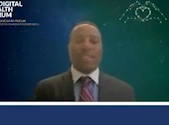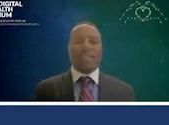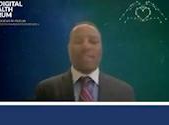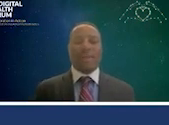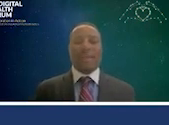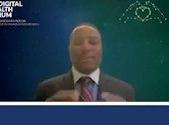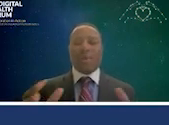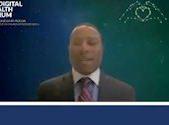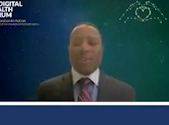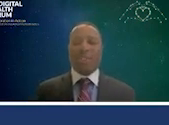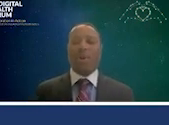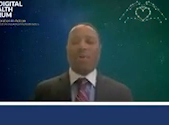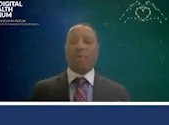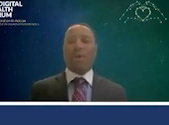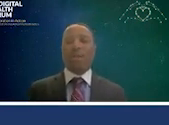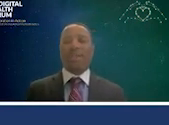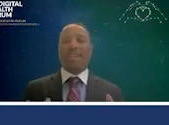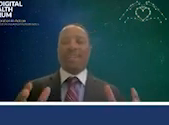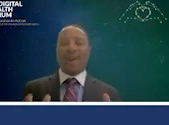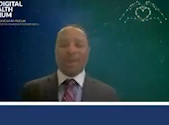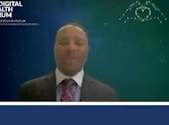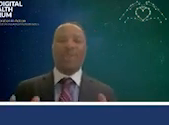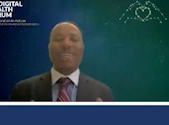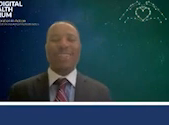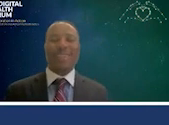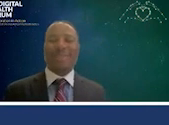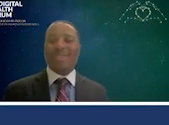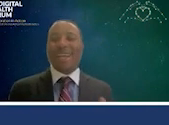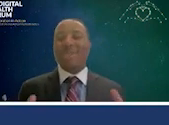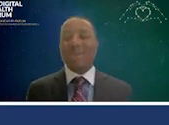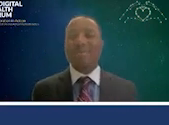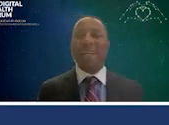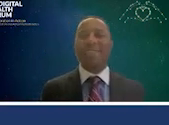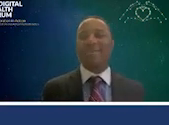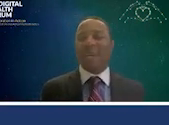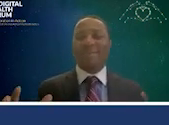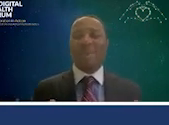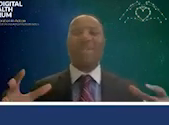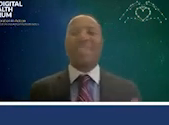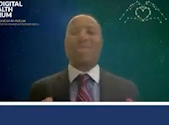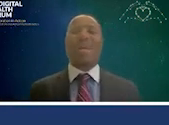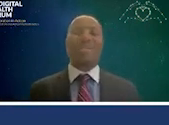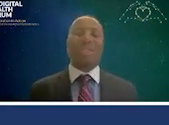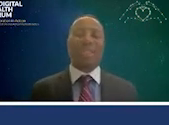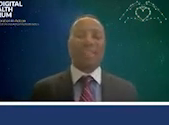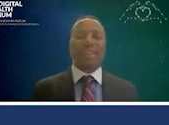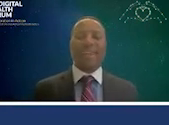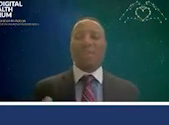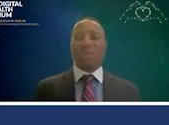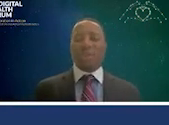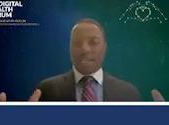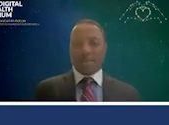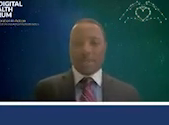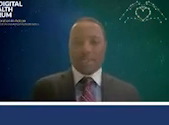at this strategy overall, it also includes, as you would imagine for any modern day strategy,